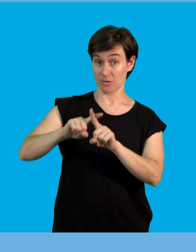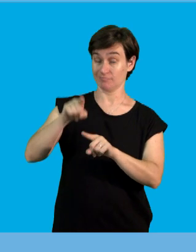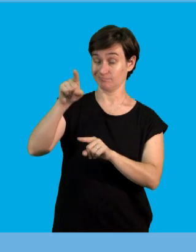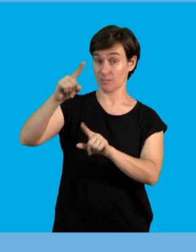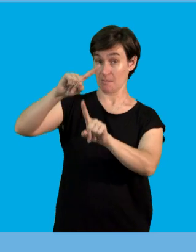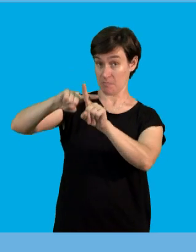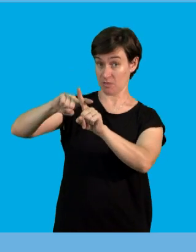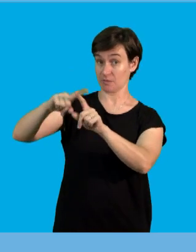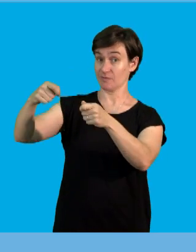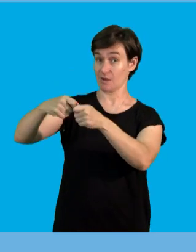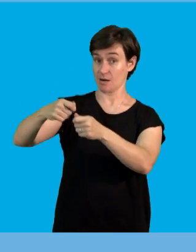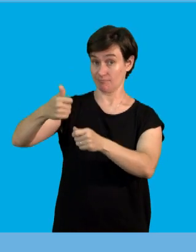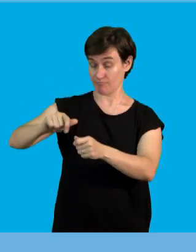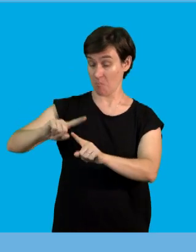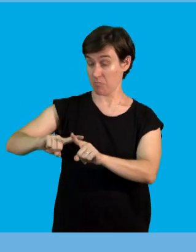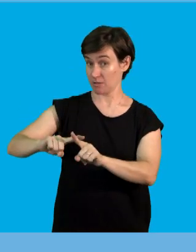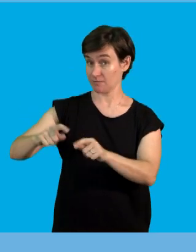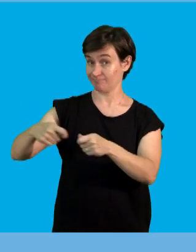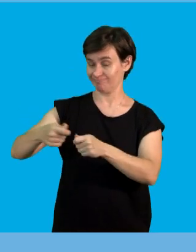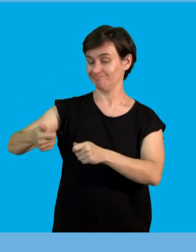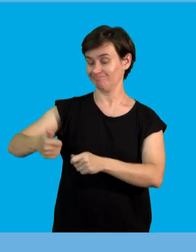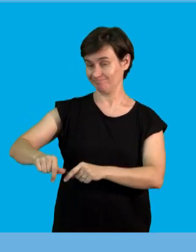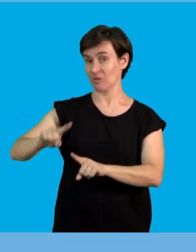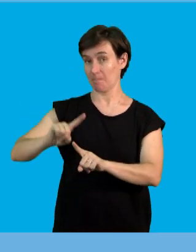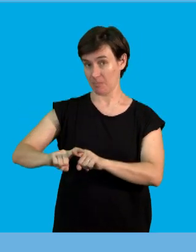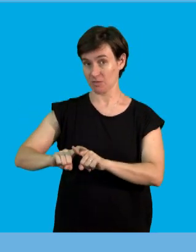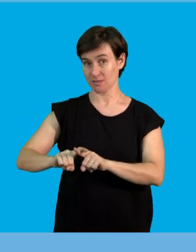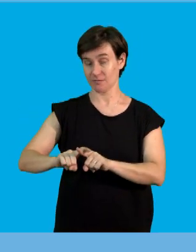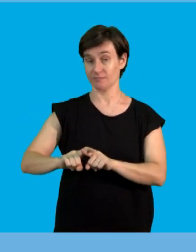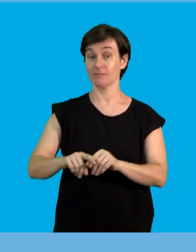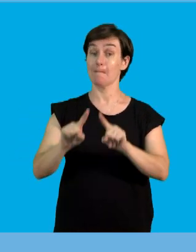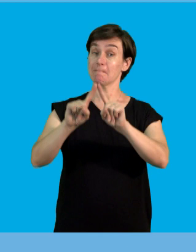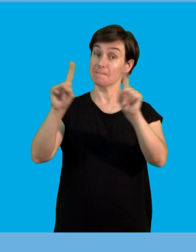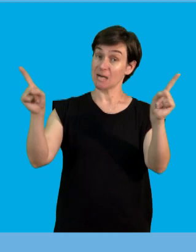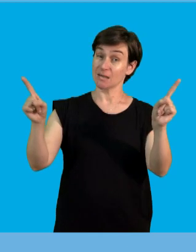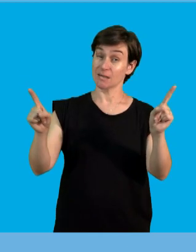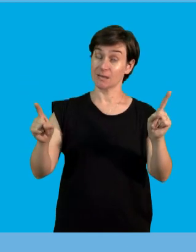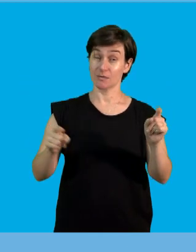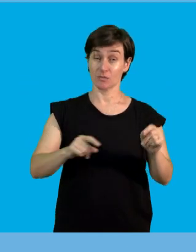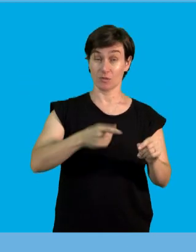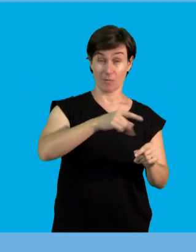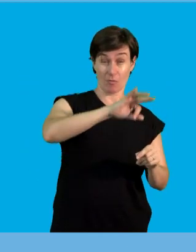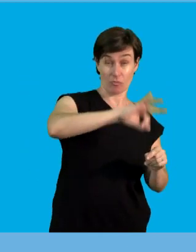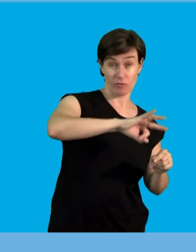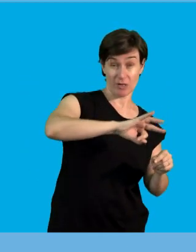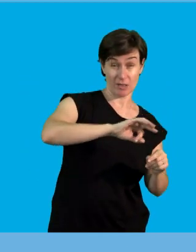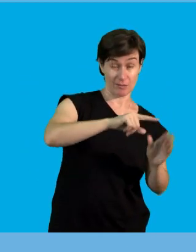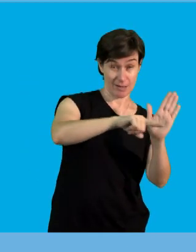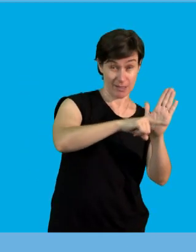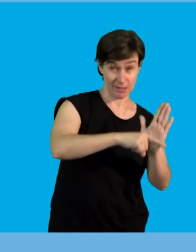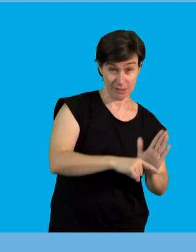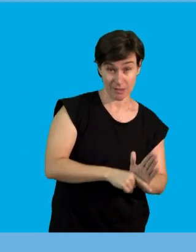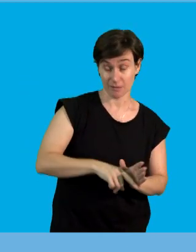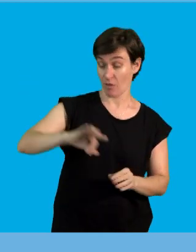regards to the positive is connected to a positive, and the positive again to another positive. However, all